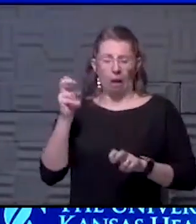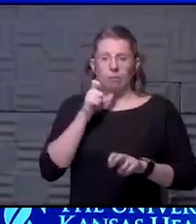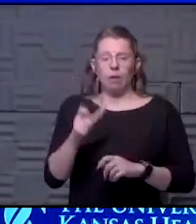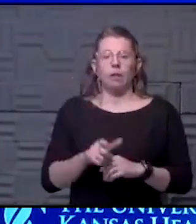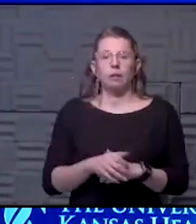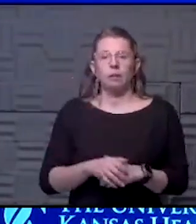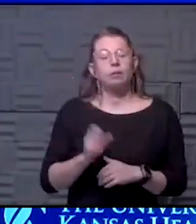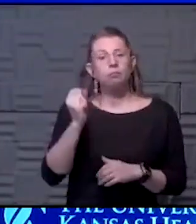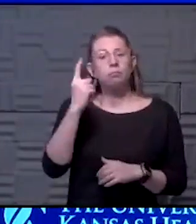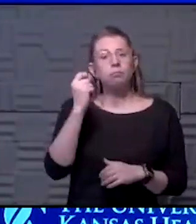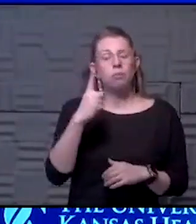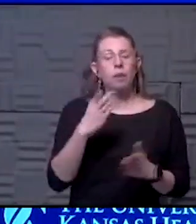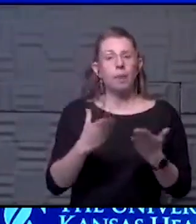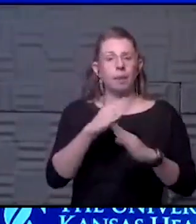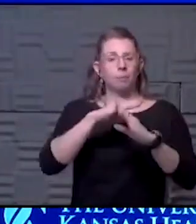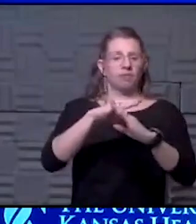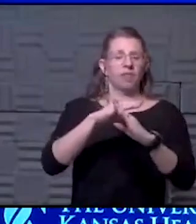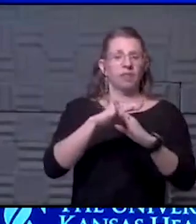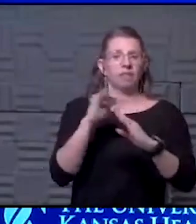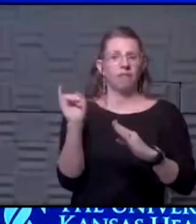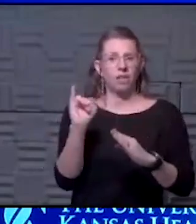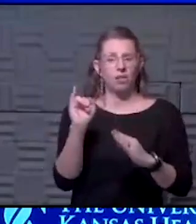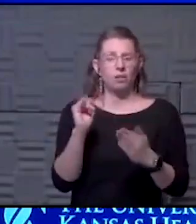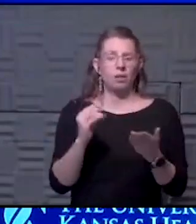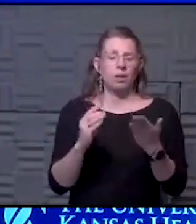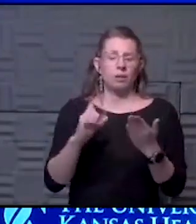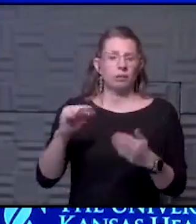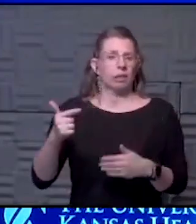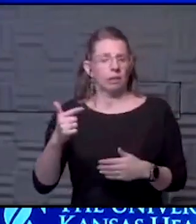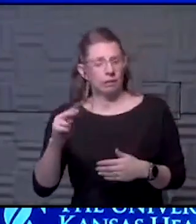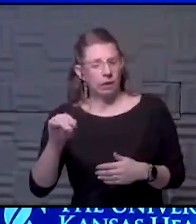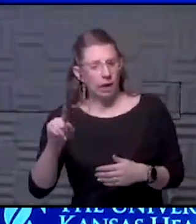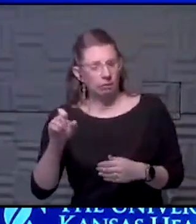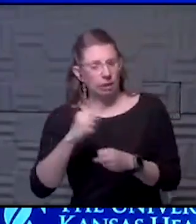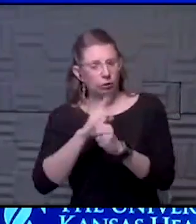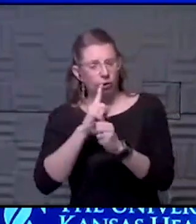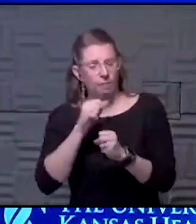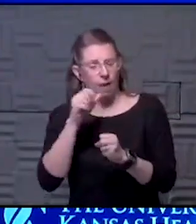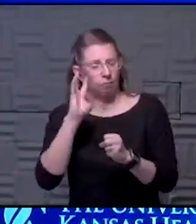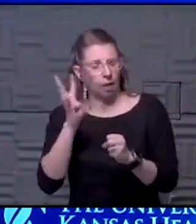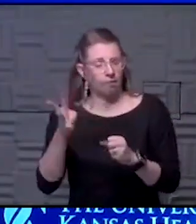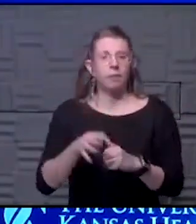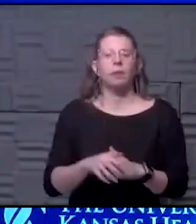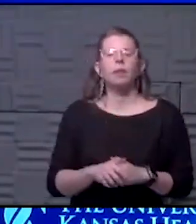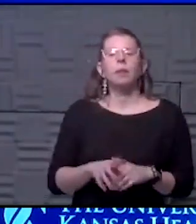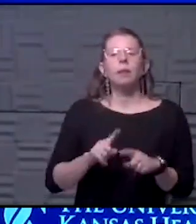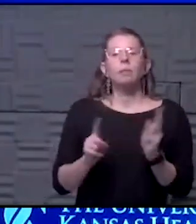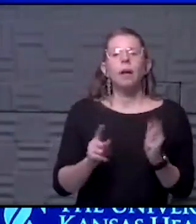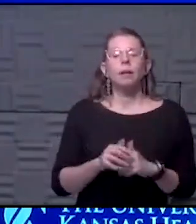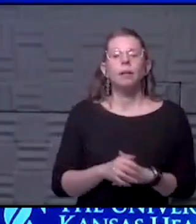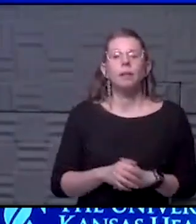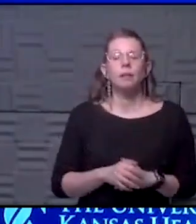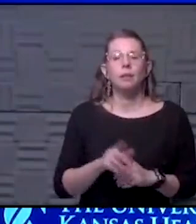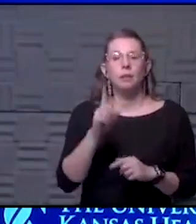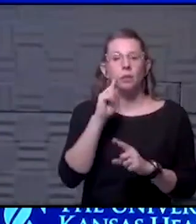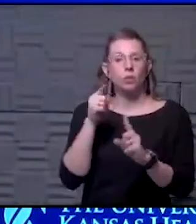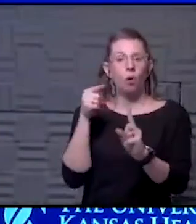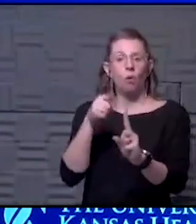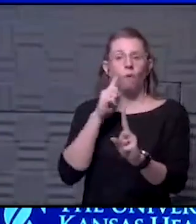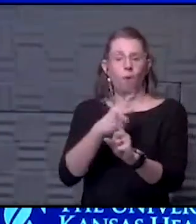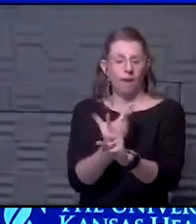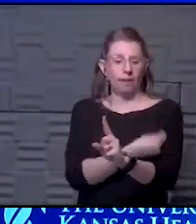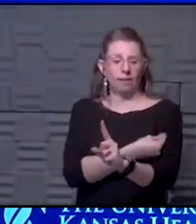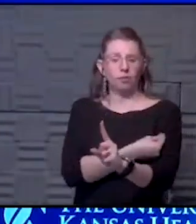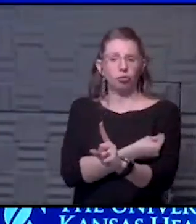prevent serious infection, it may prevent infection overall. I'll turn to Nate here in a minute, make sure I haven't boogered this all up. But the goal of a